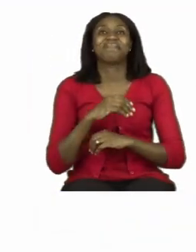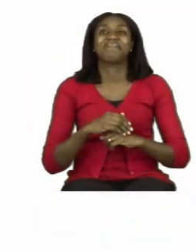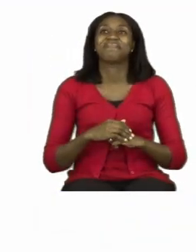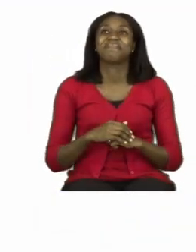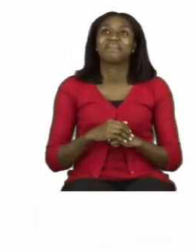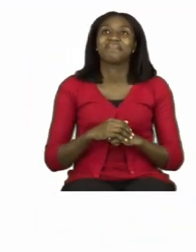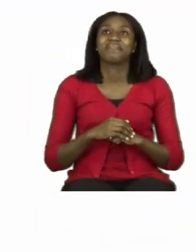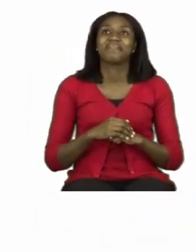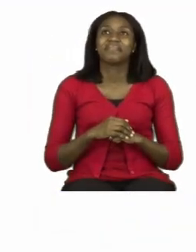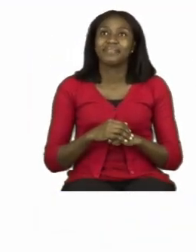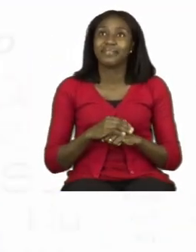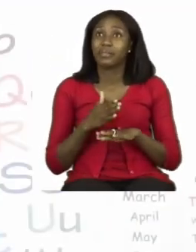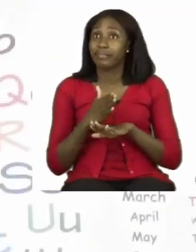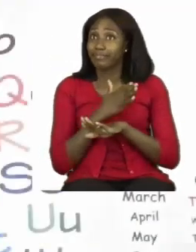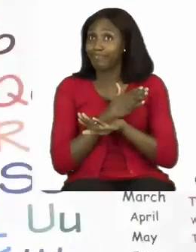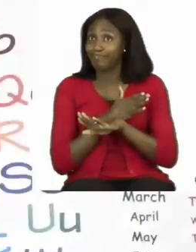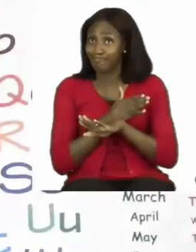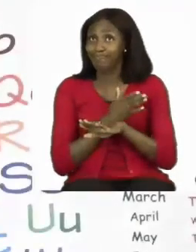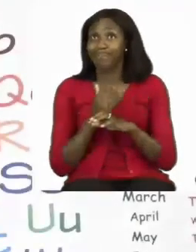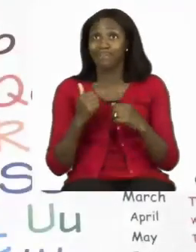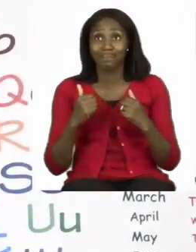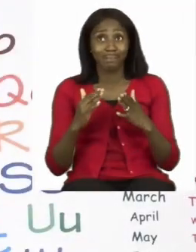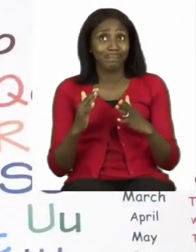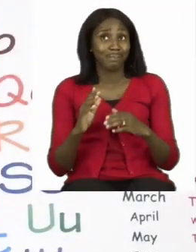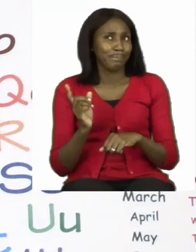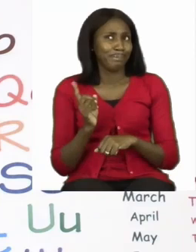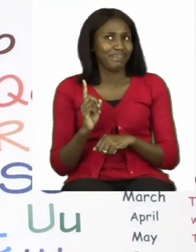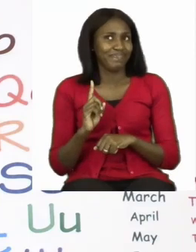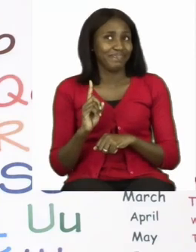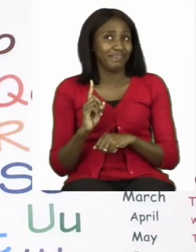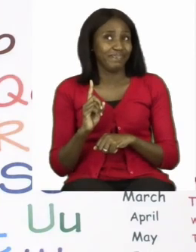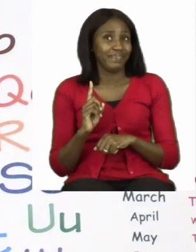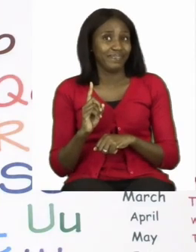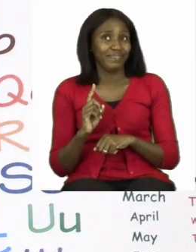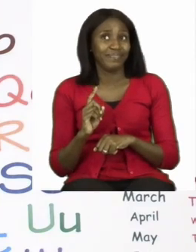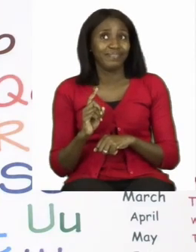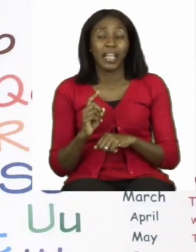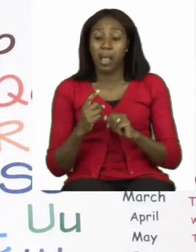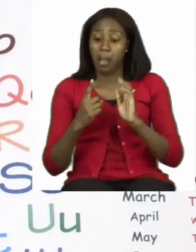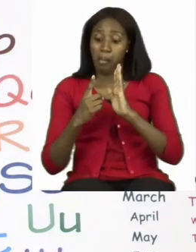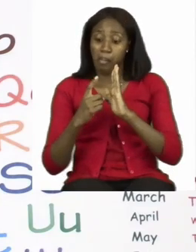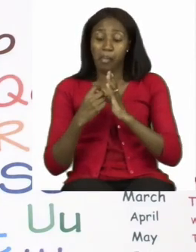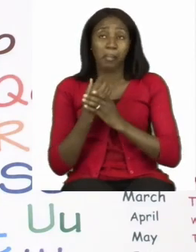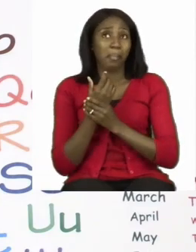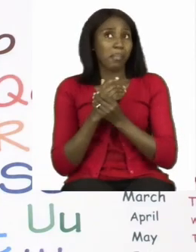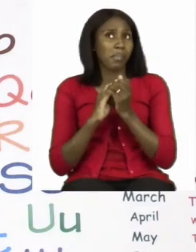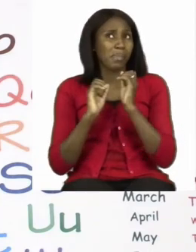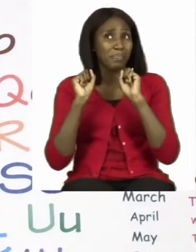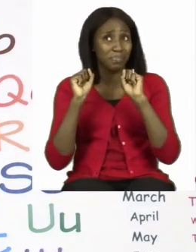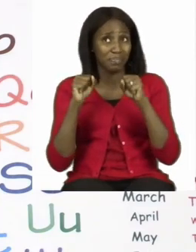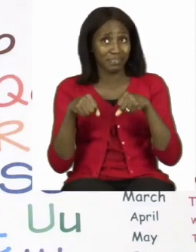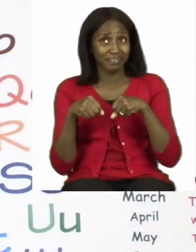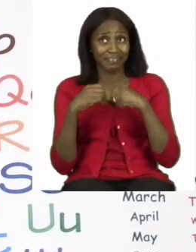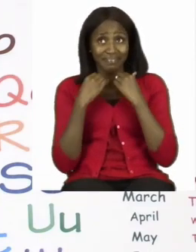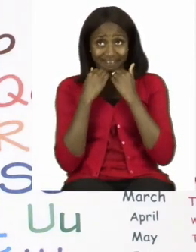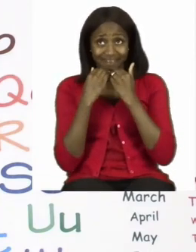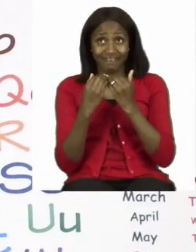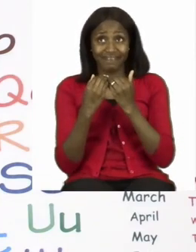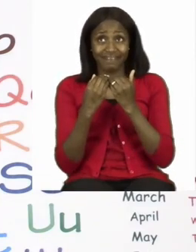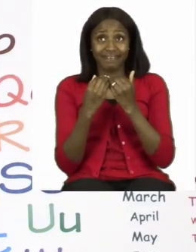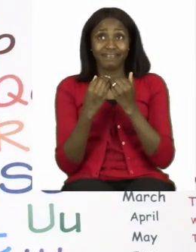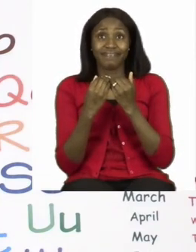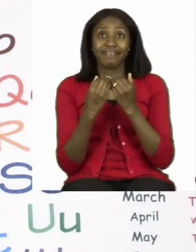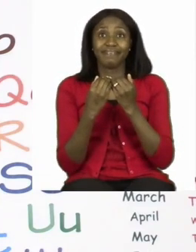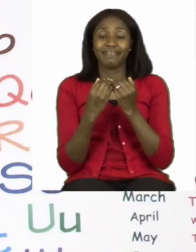plants. And before we get into any lessons, boys and girls, we know that we need to sanitize. So let us take our